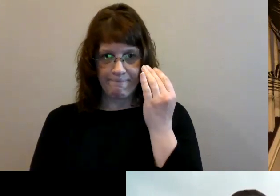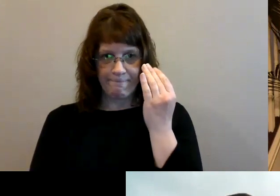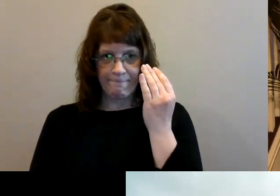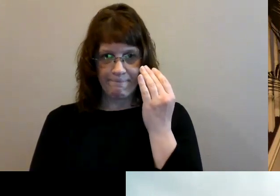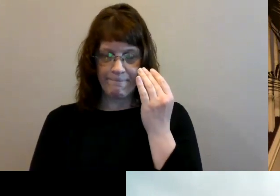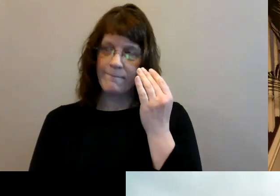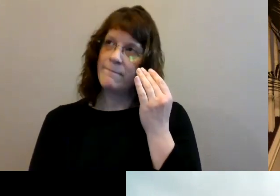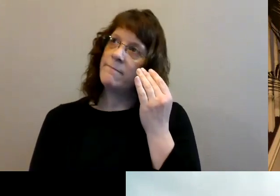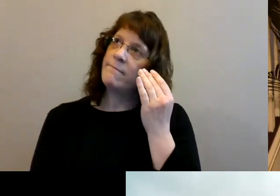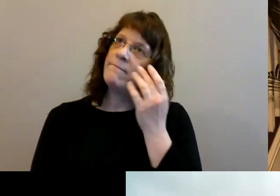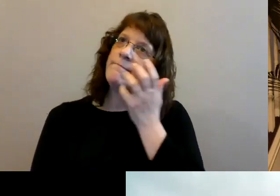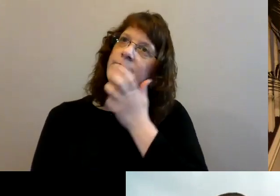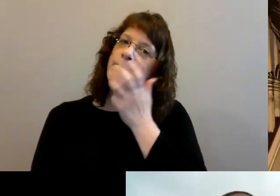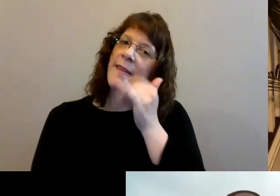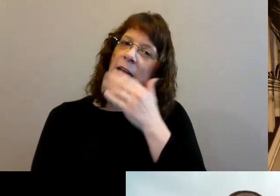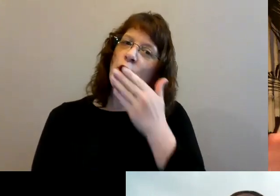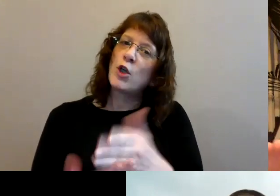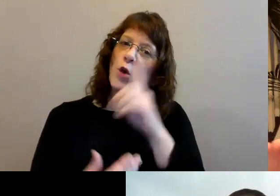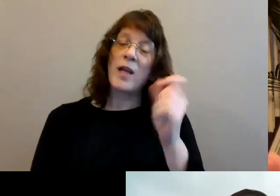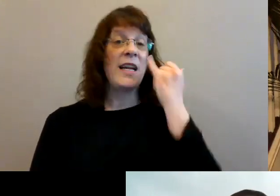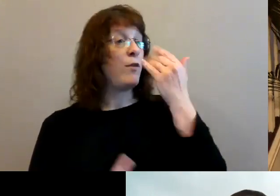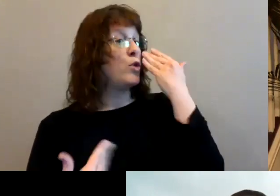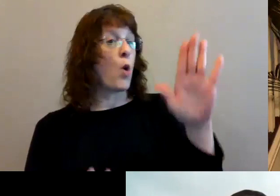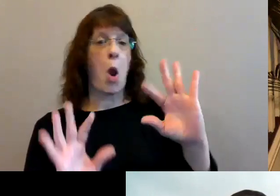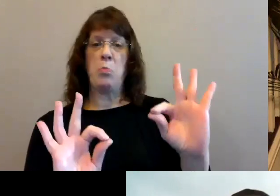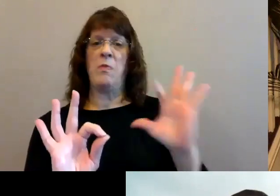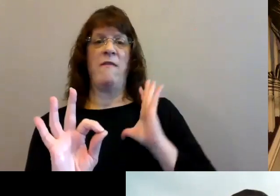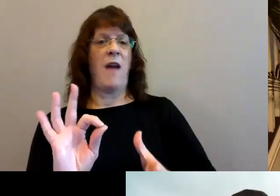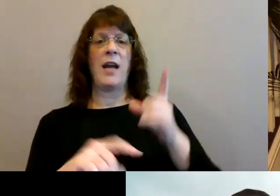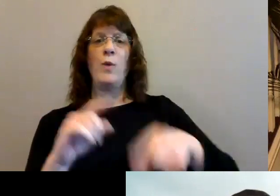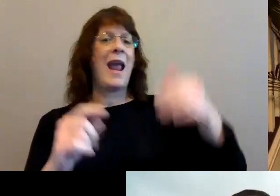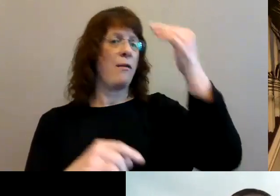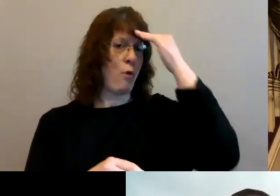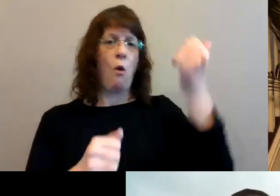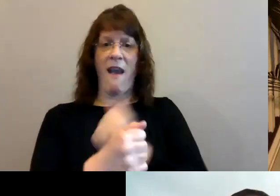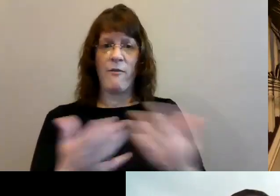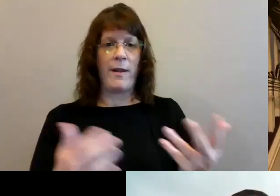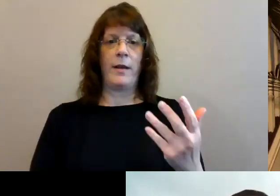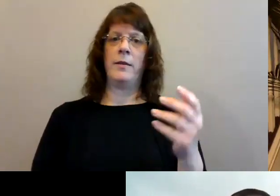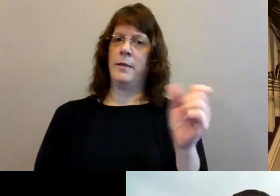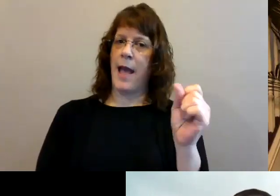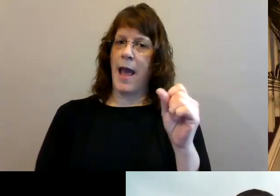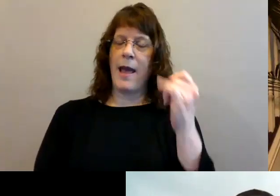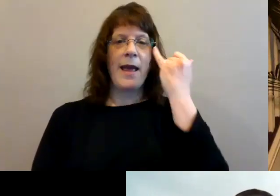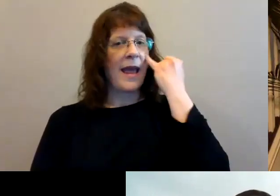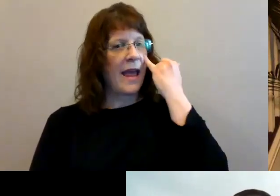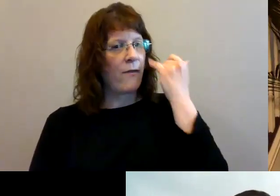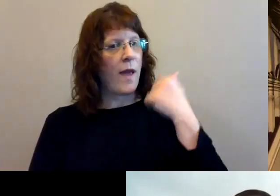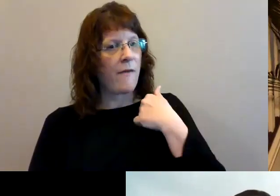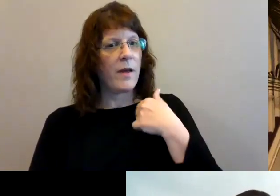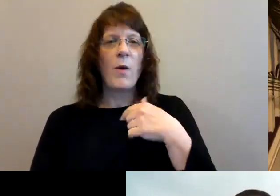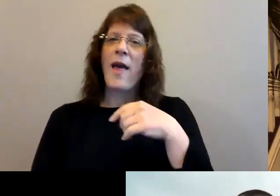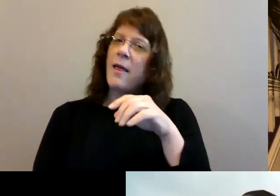Yeah, that is a good question. If you don't know, that's like perfectly okay. We can't know everything. Yeah, If we have a but I depth think of like if you knowledge, think, it's not